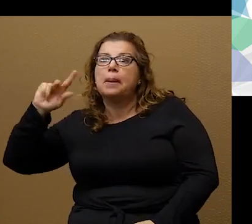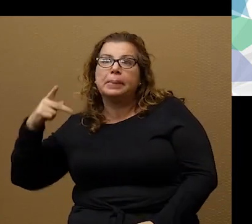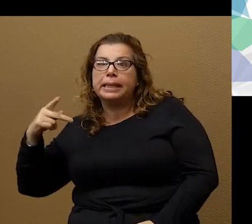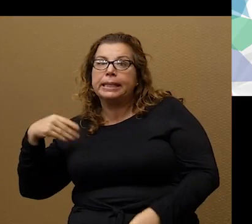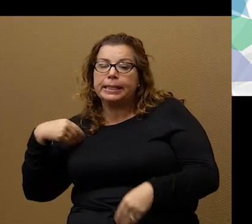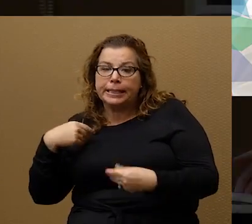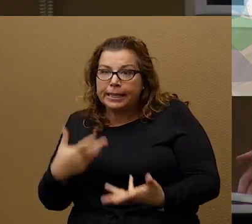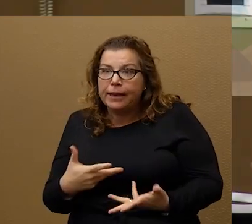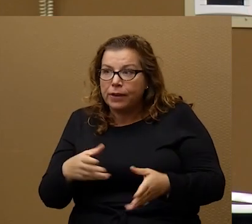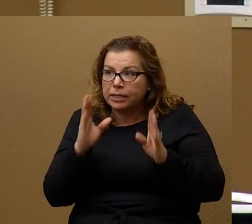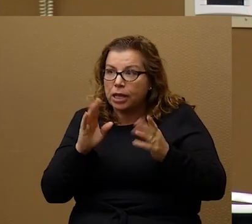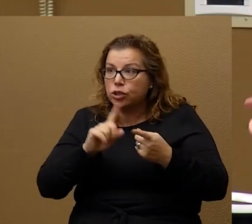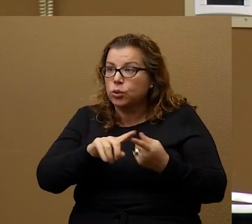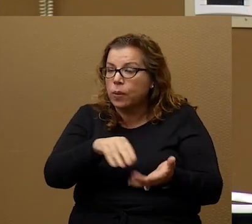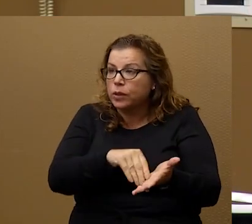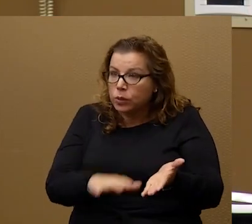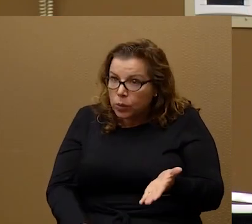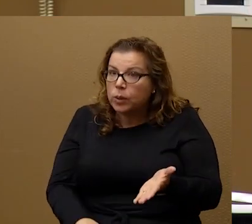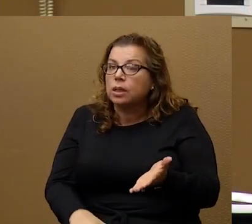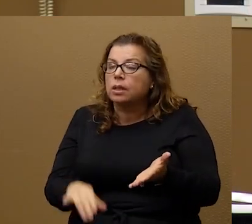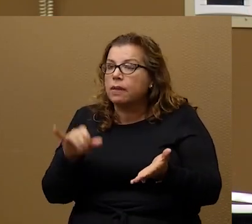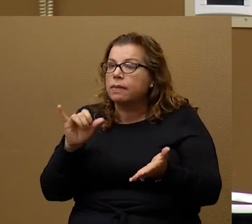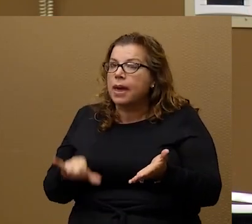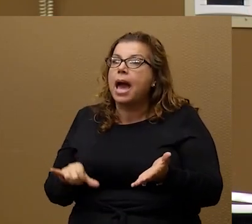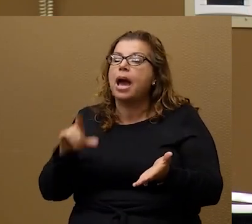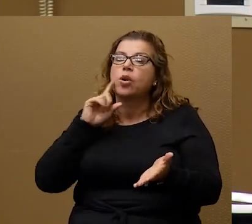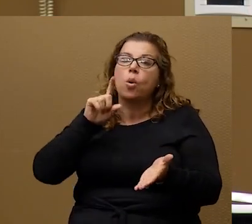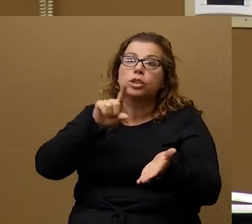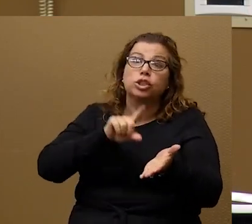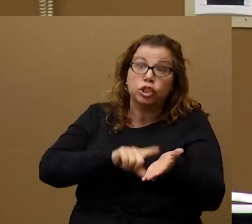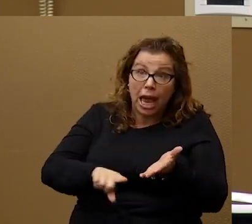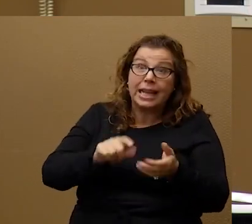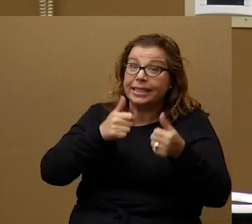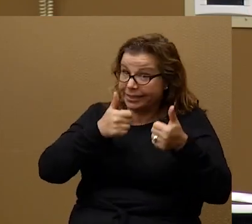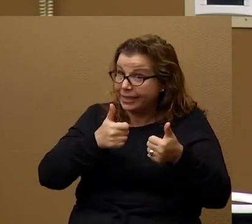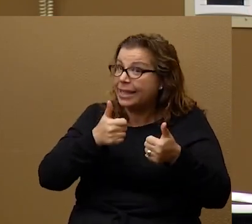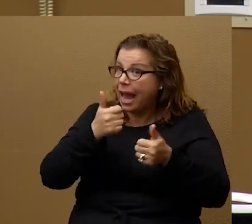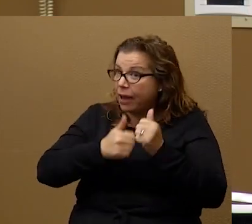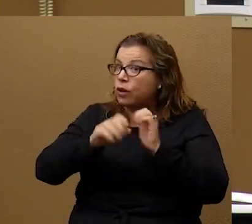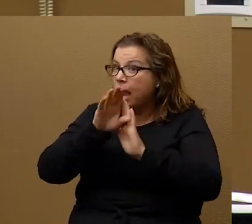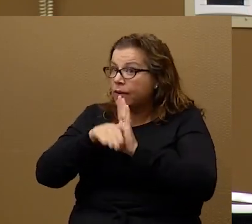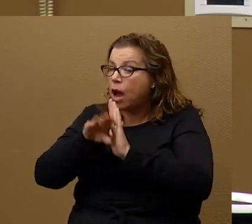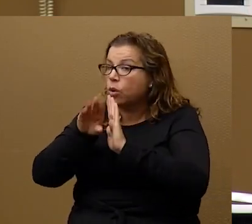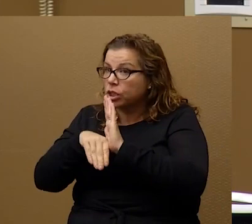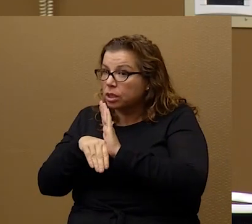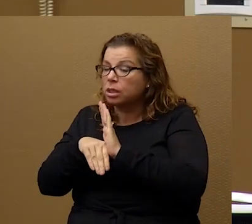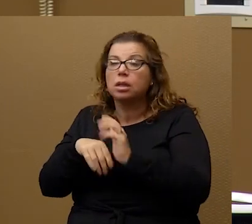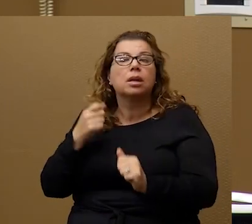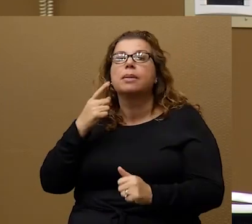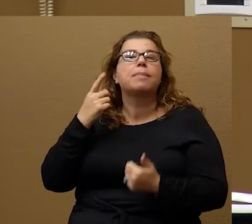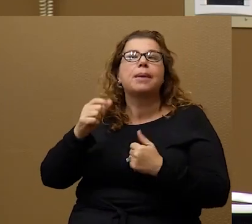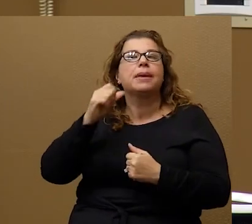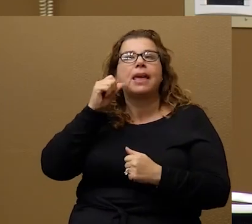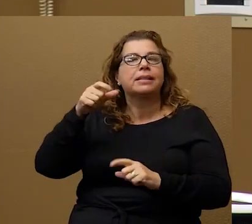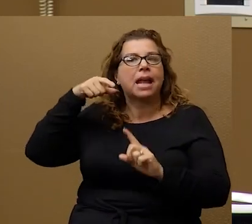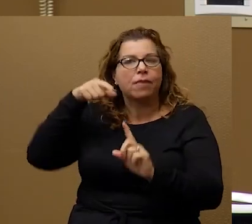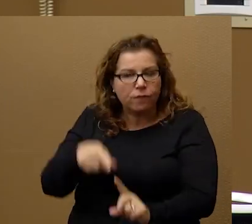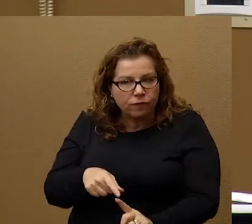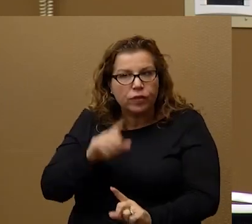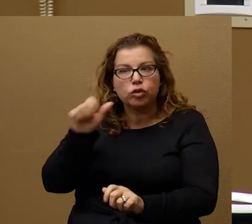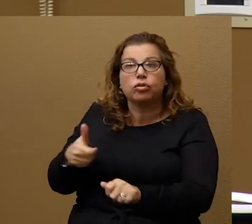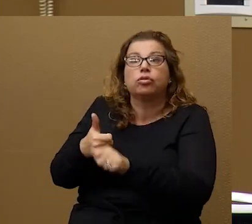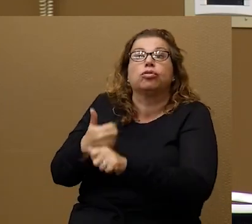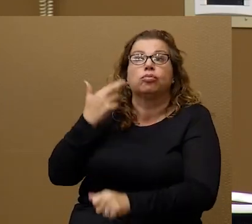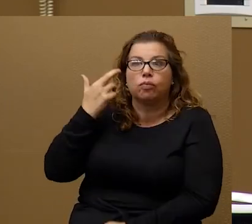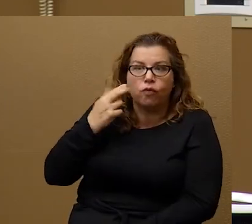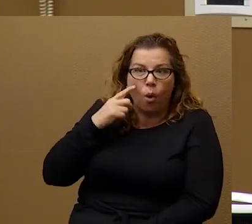every minute to that student, or the check in, check out every half hour, that might not be the function of that behavior, right?